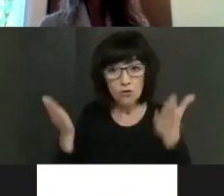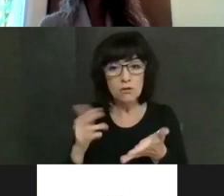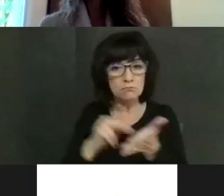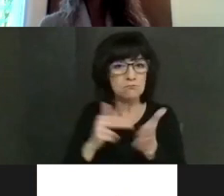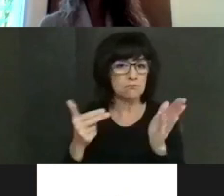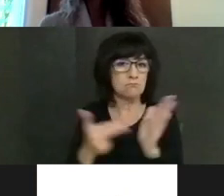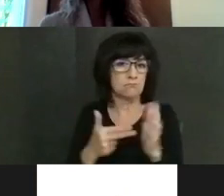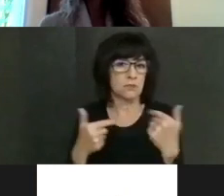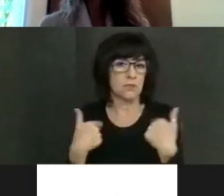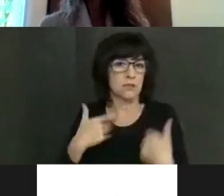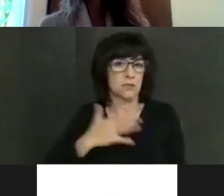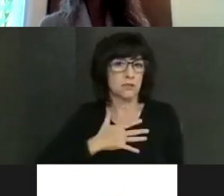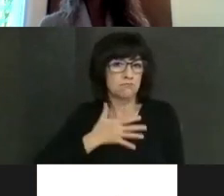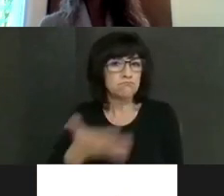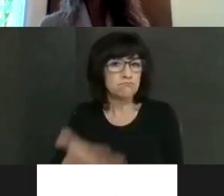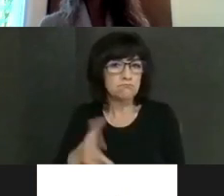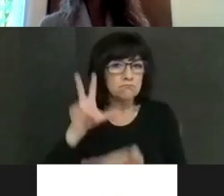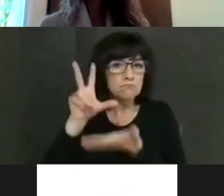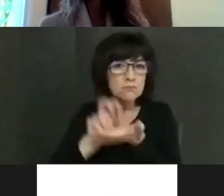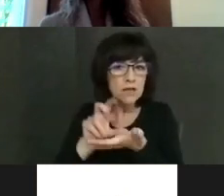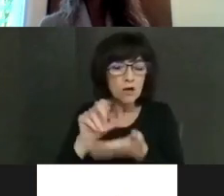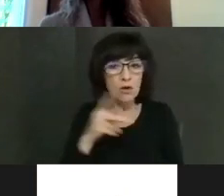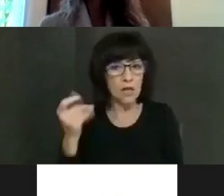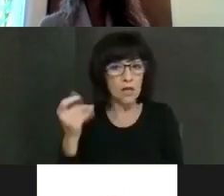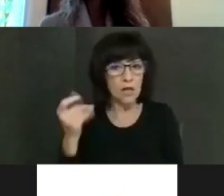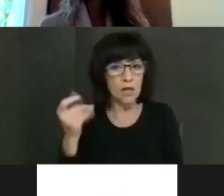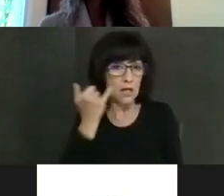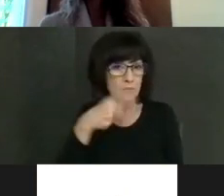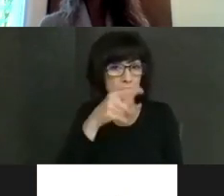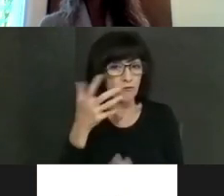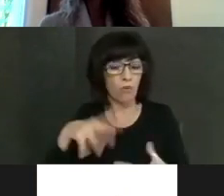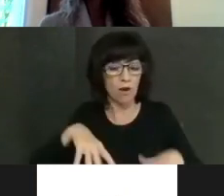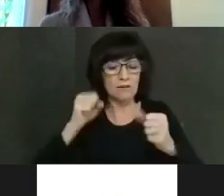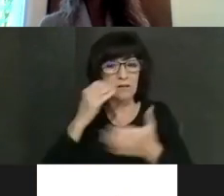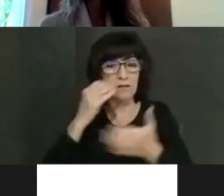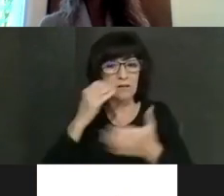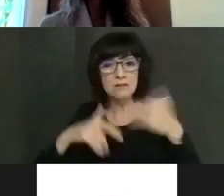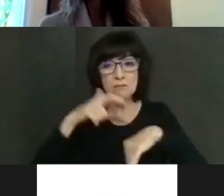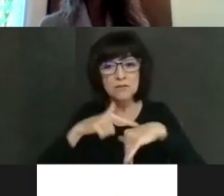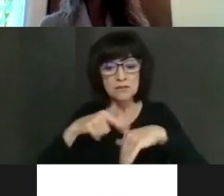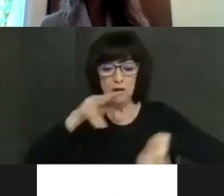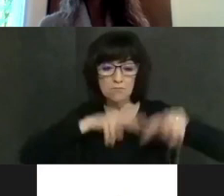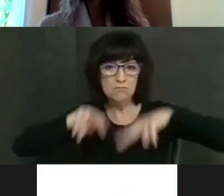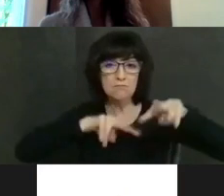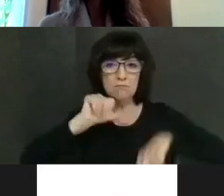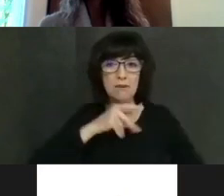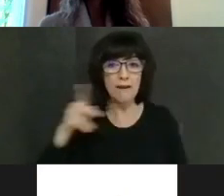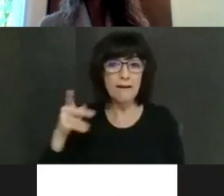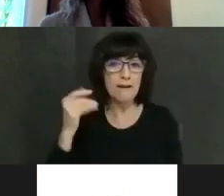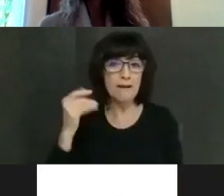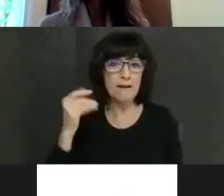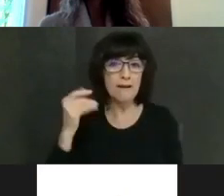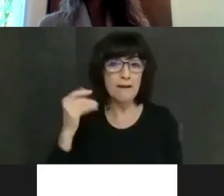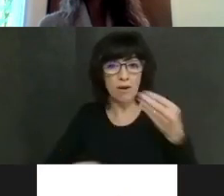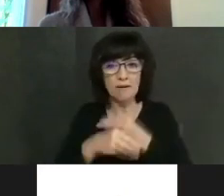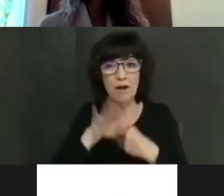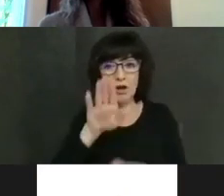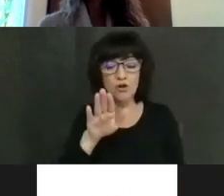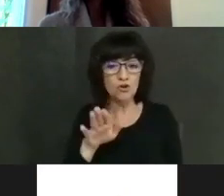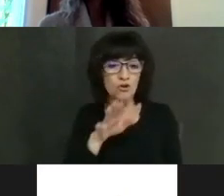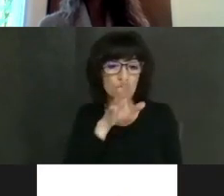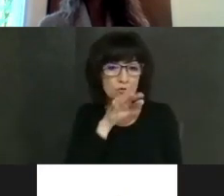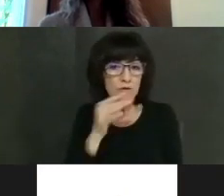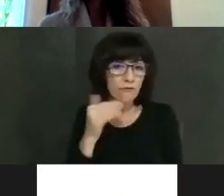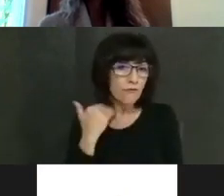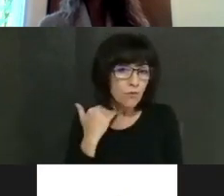if you want to take some time and look at the app, and you reach the decision that you would like to add your voice, we would love to have it, and we